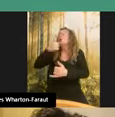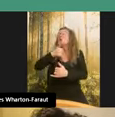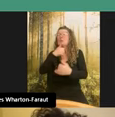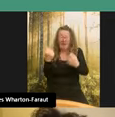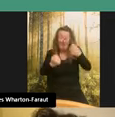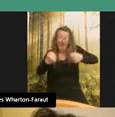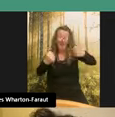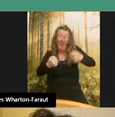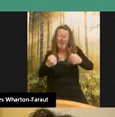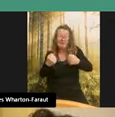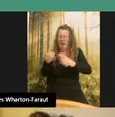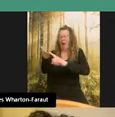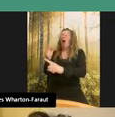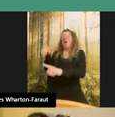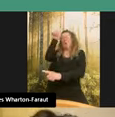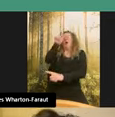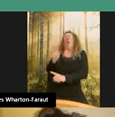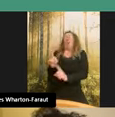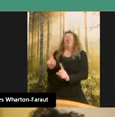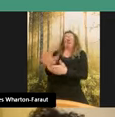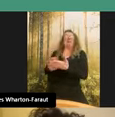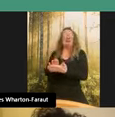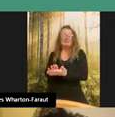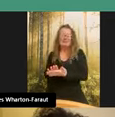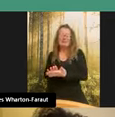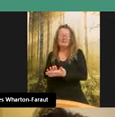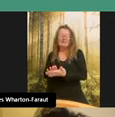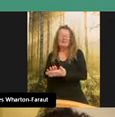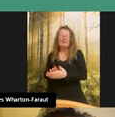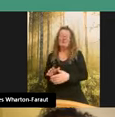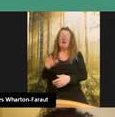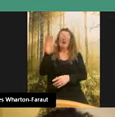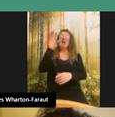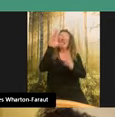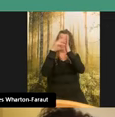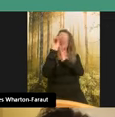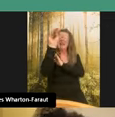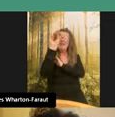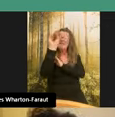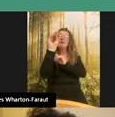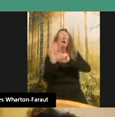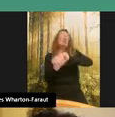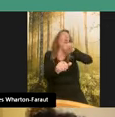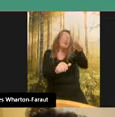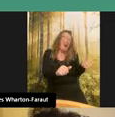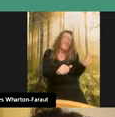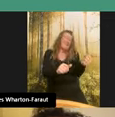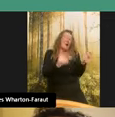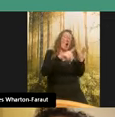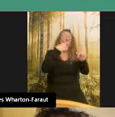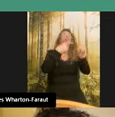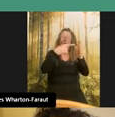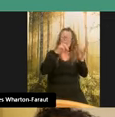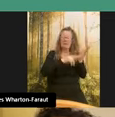well. To the left and the right of that moving gift are these two images. One is called By Ox and Hammock, and the other one